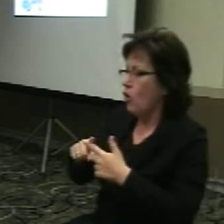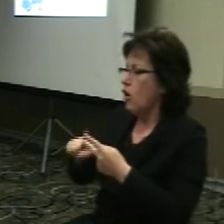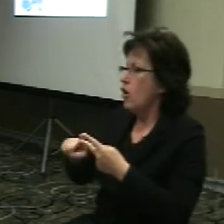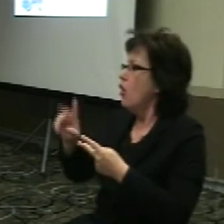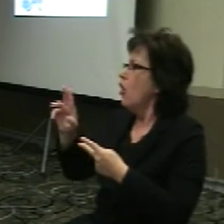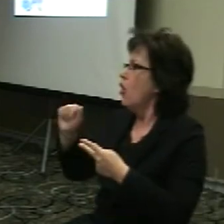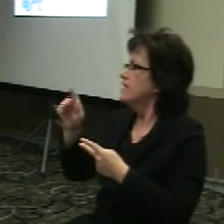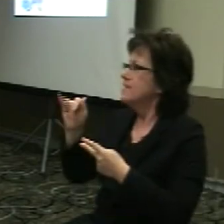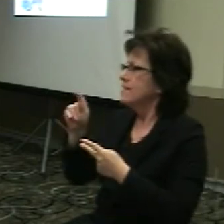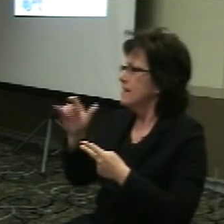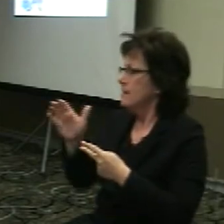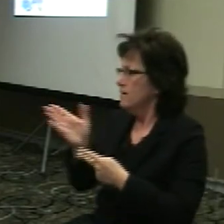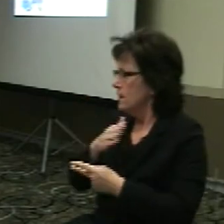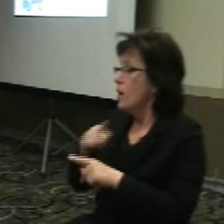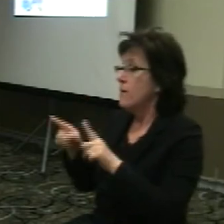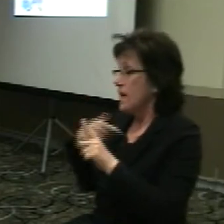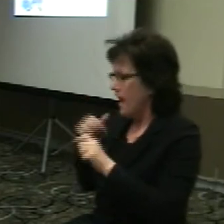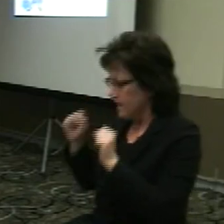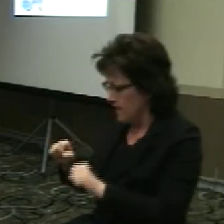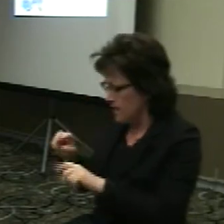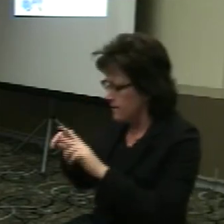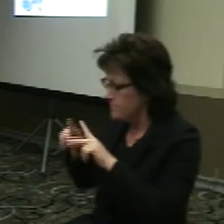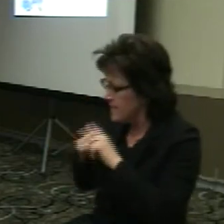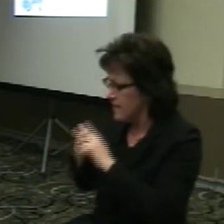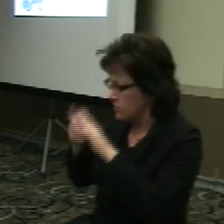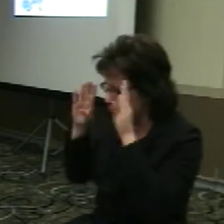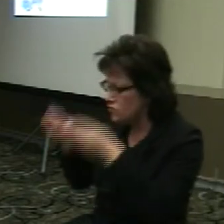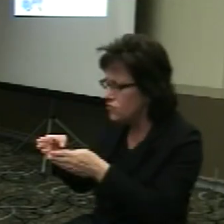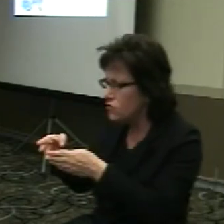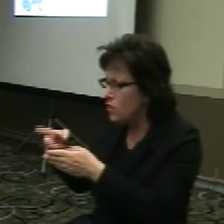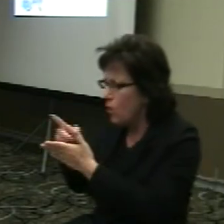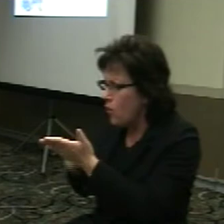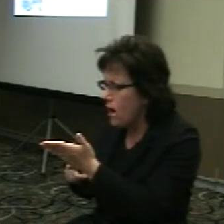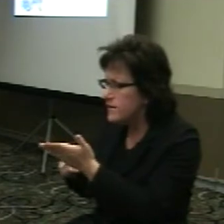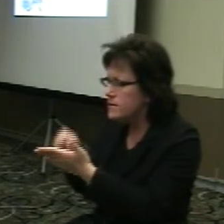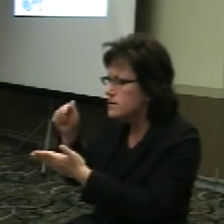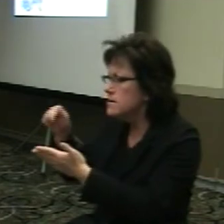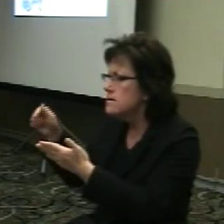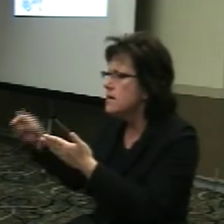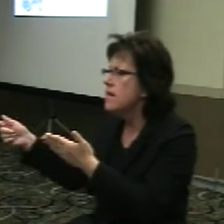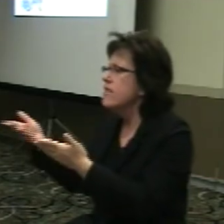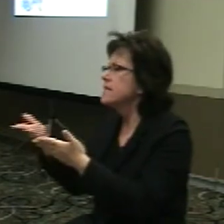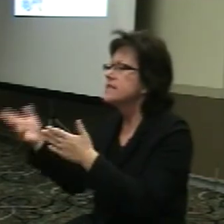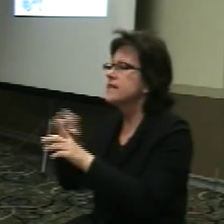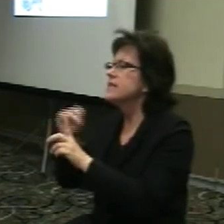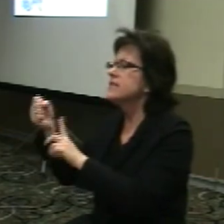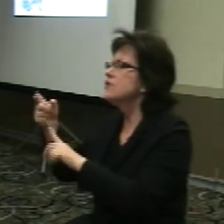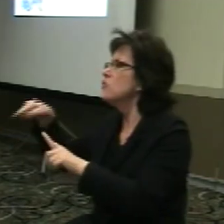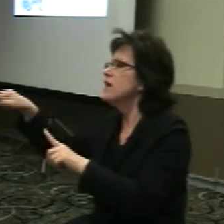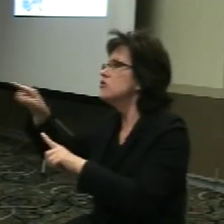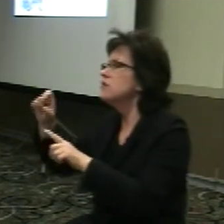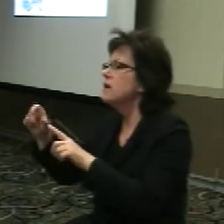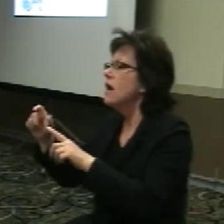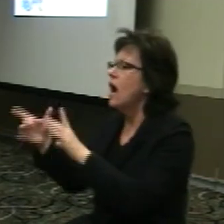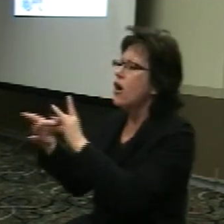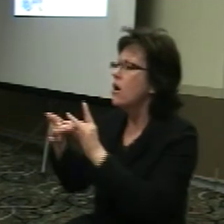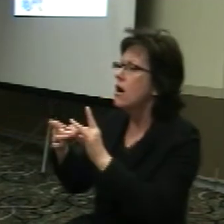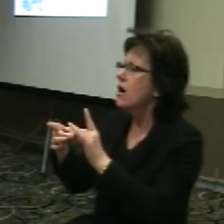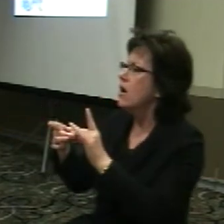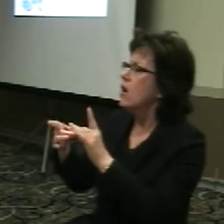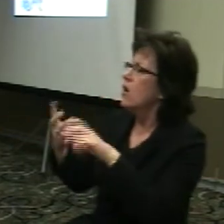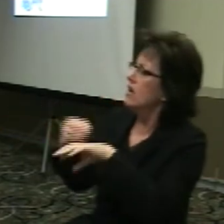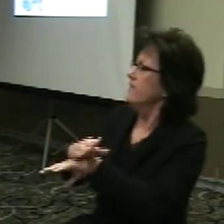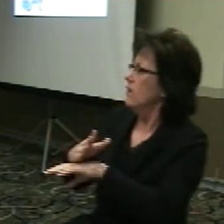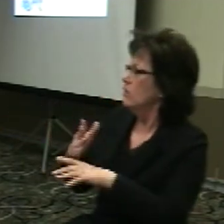to understand what aspects of the context play a role in this disorder, in the display of these behavior problems. How,